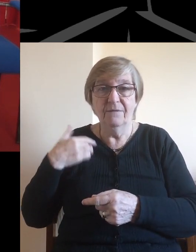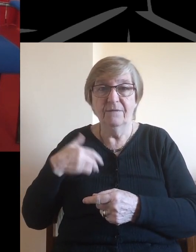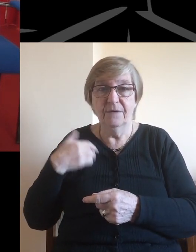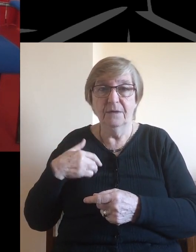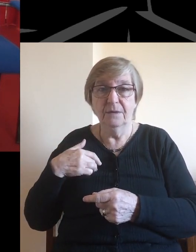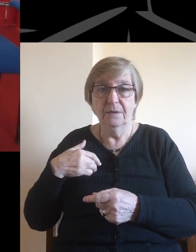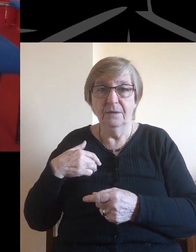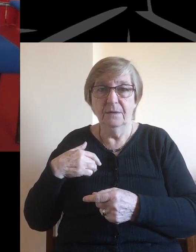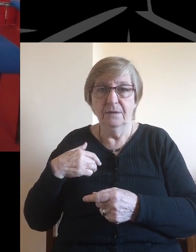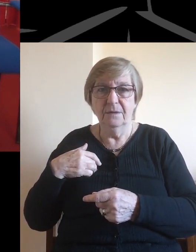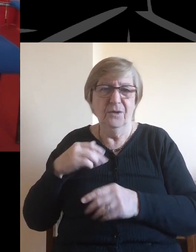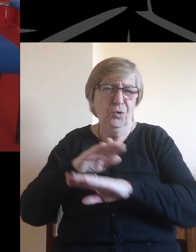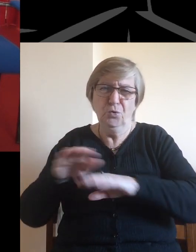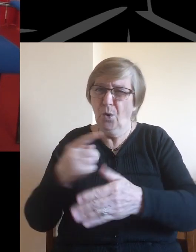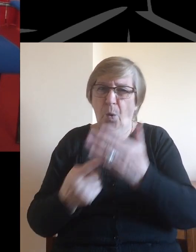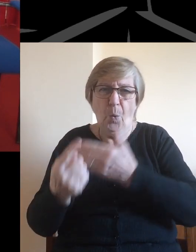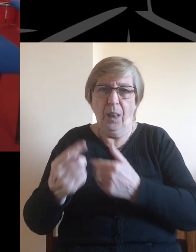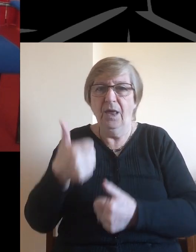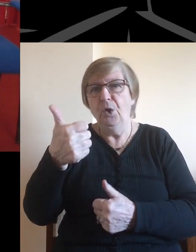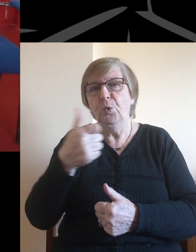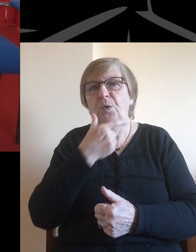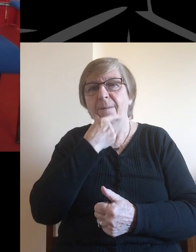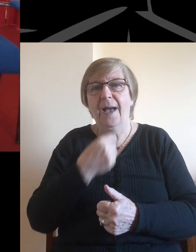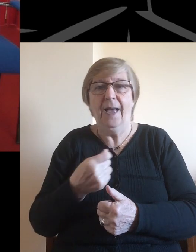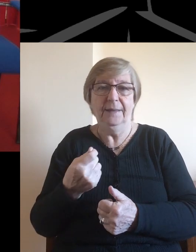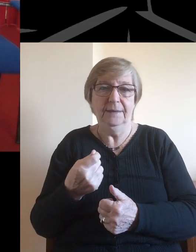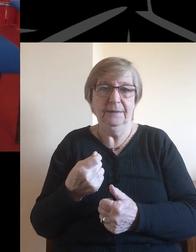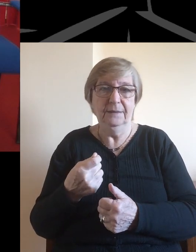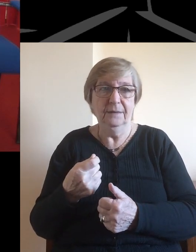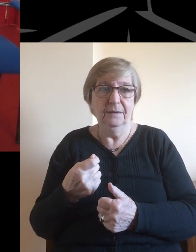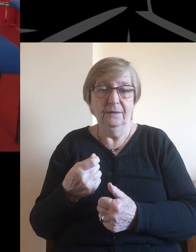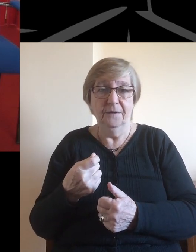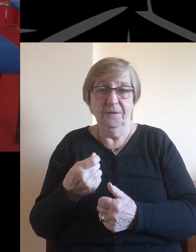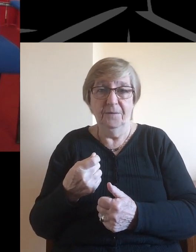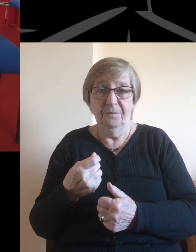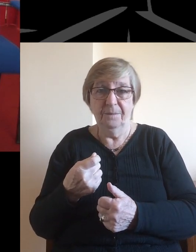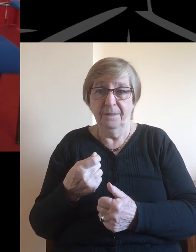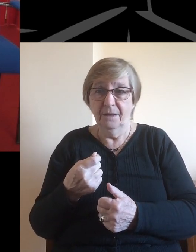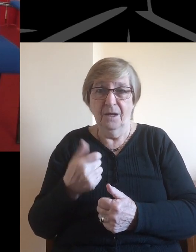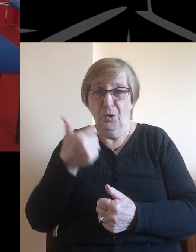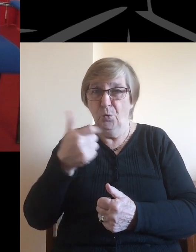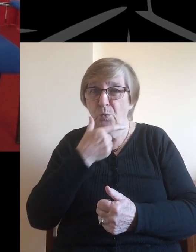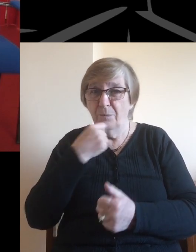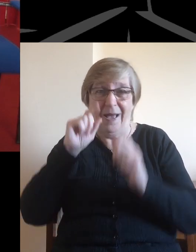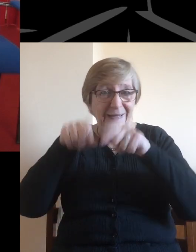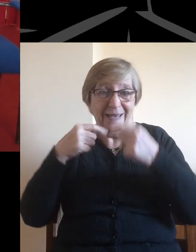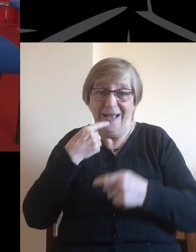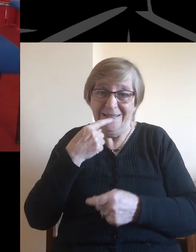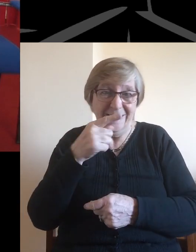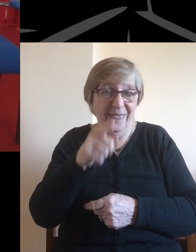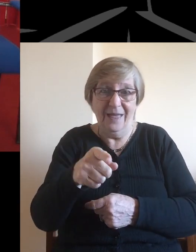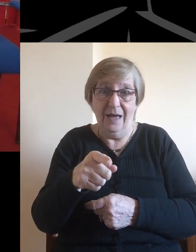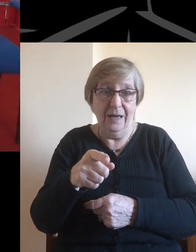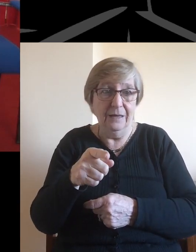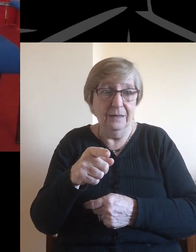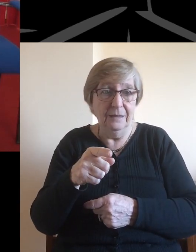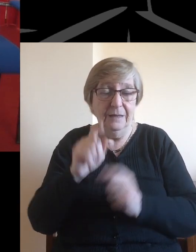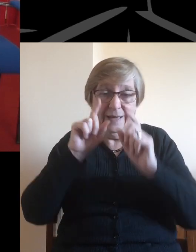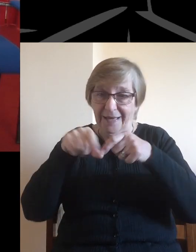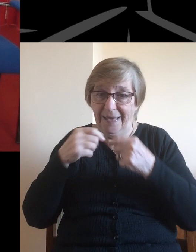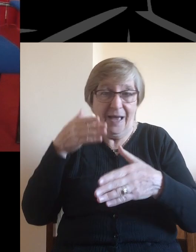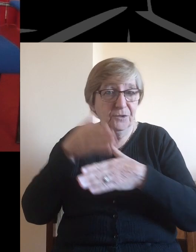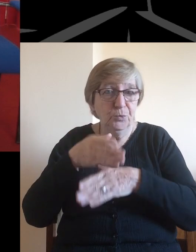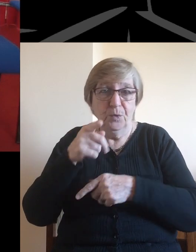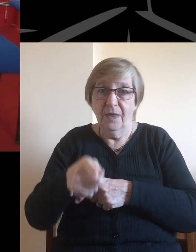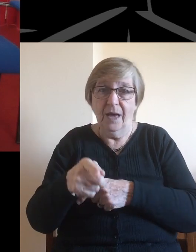Now, it's not a good man who says those kind of things if he doesn't know the way, doesn't have access to the